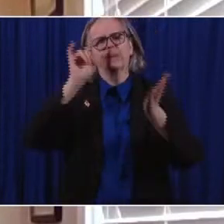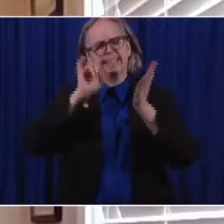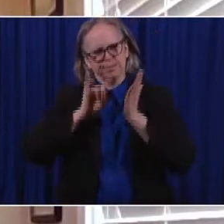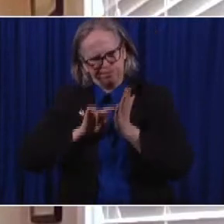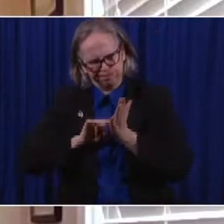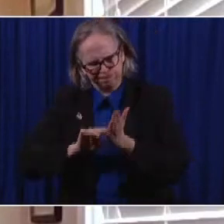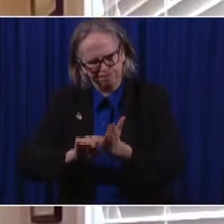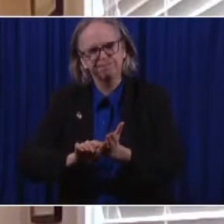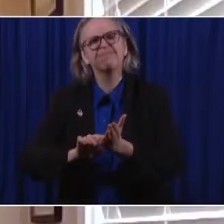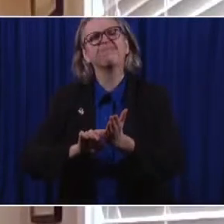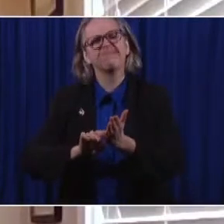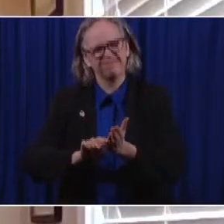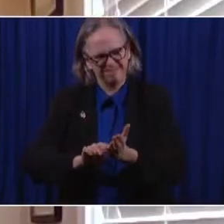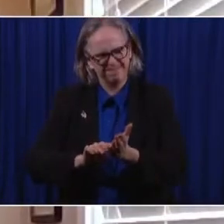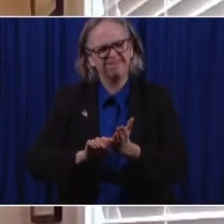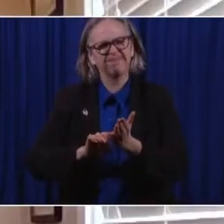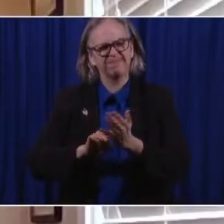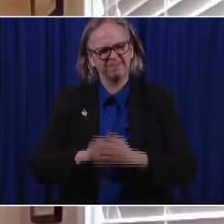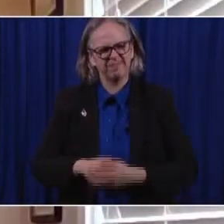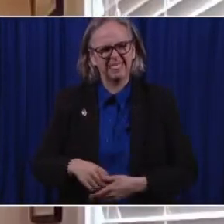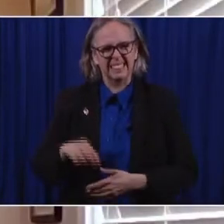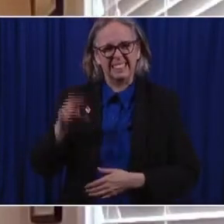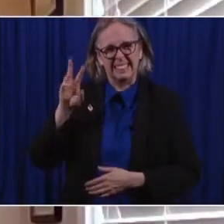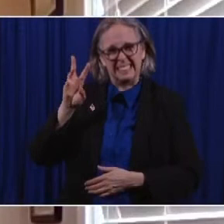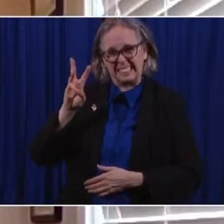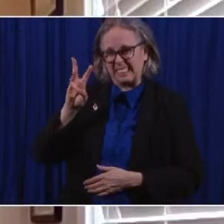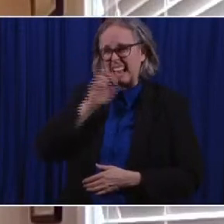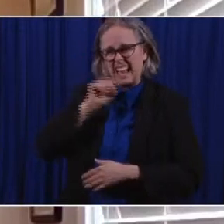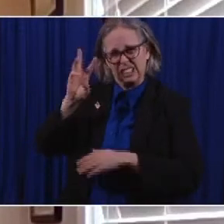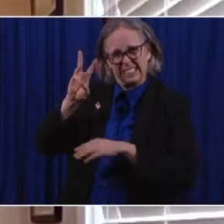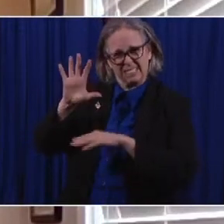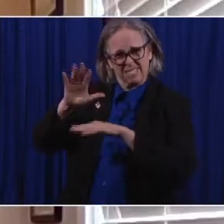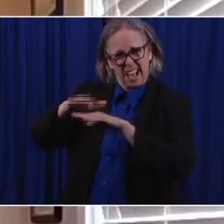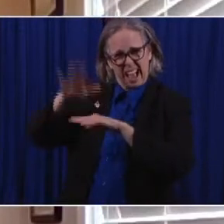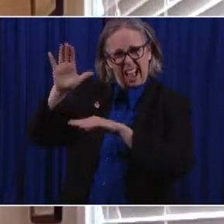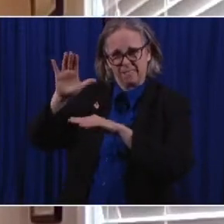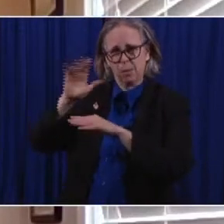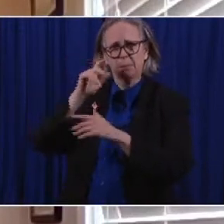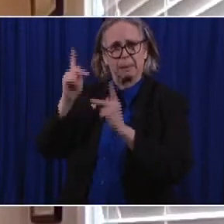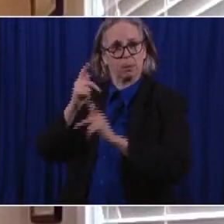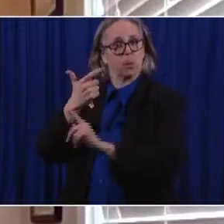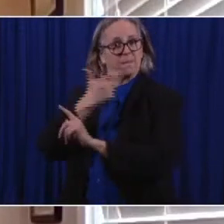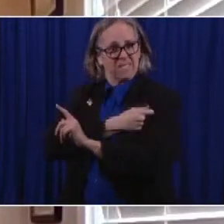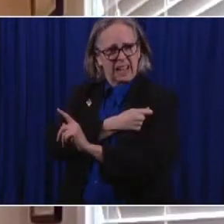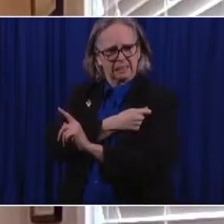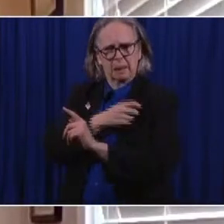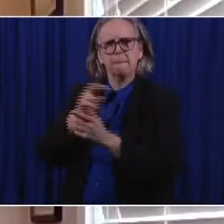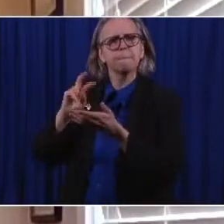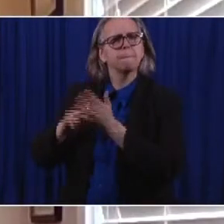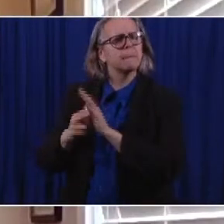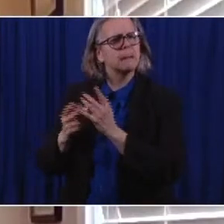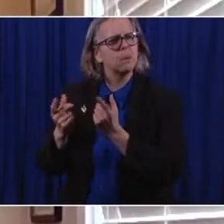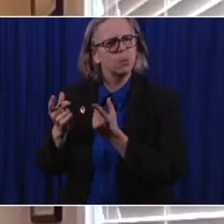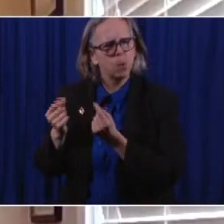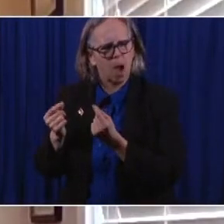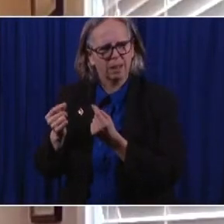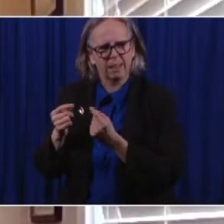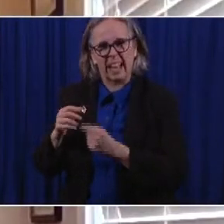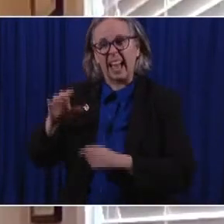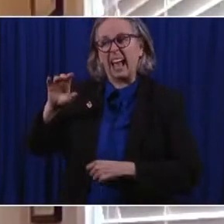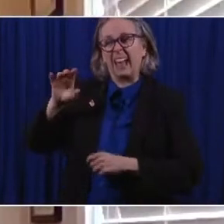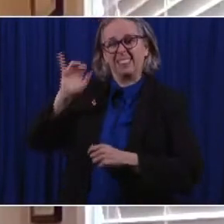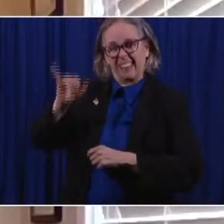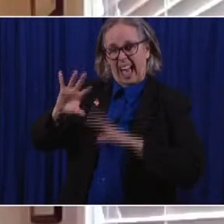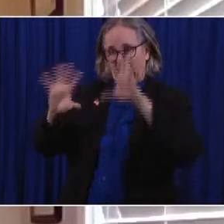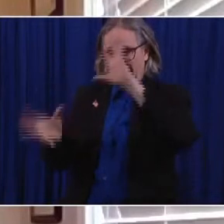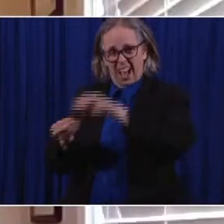about 87% of that risk. If we were to drop that down to 50, we would cover between 98 and 99% of that